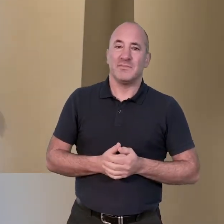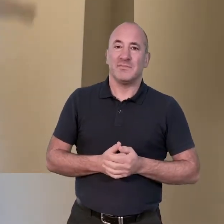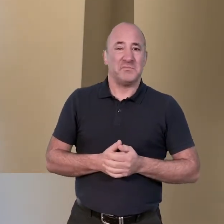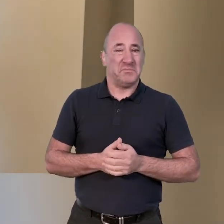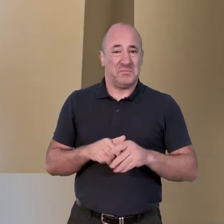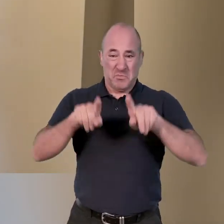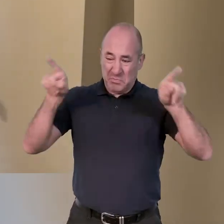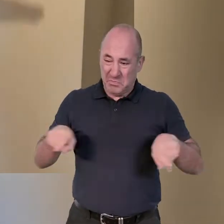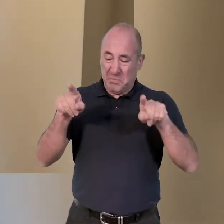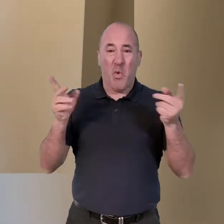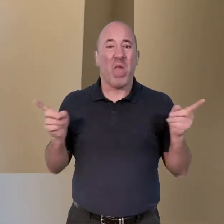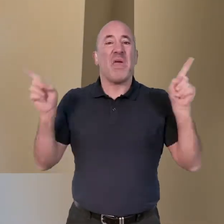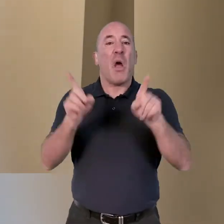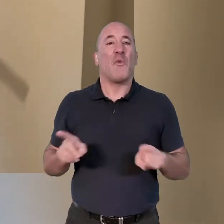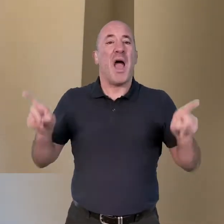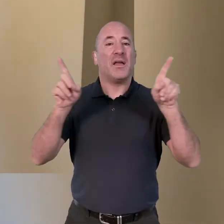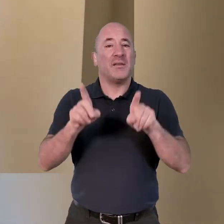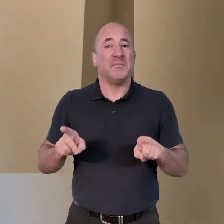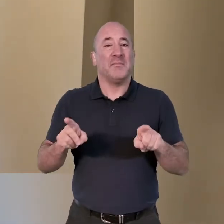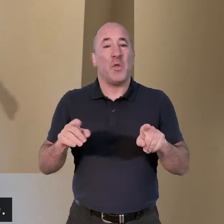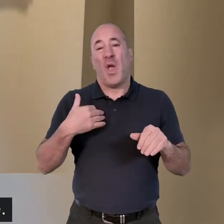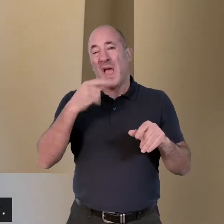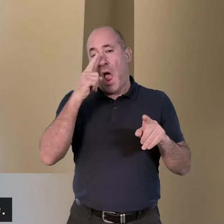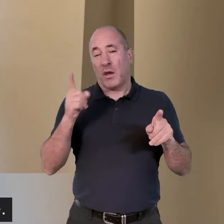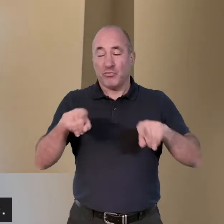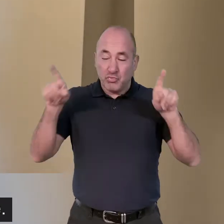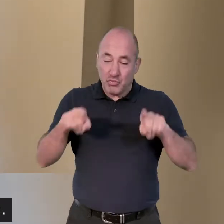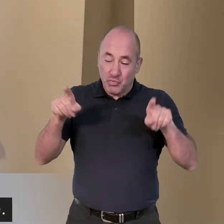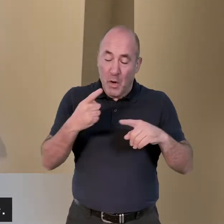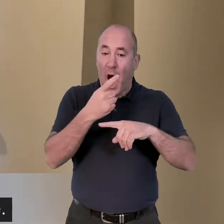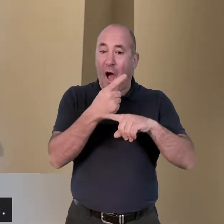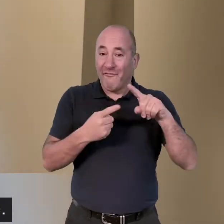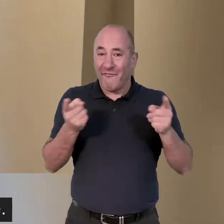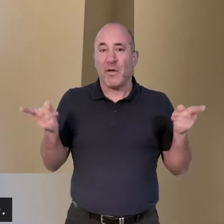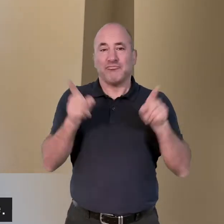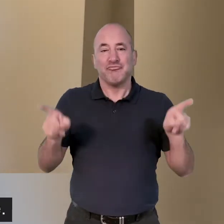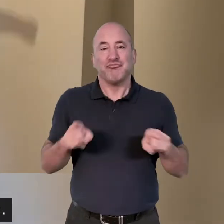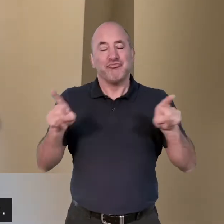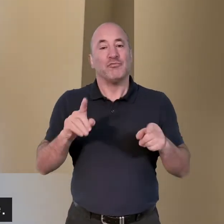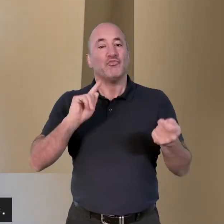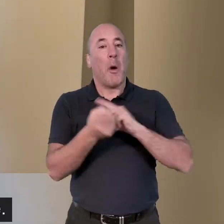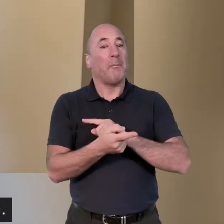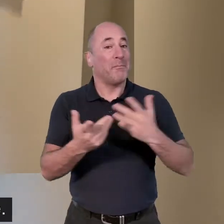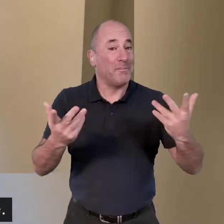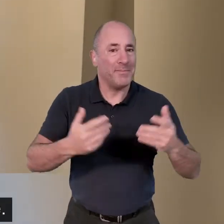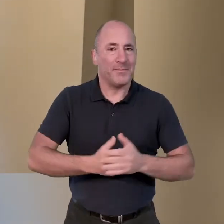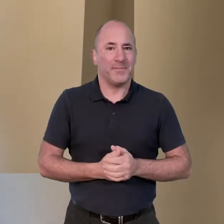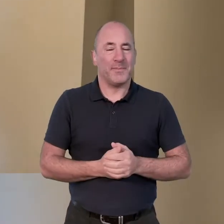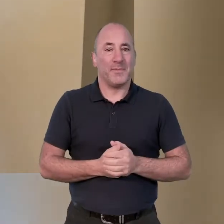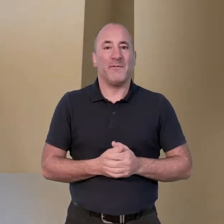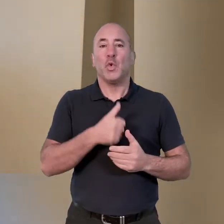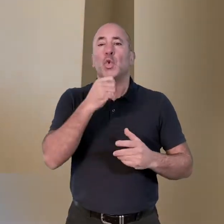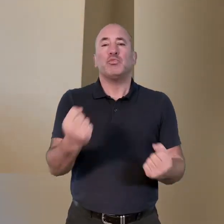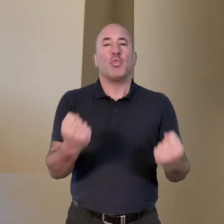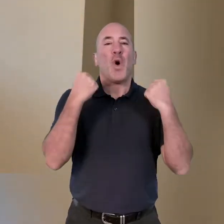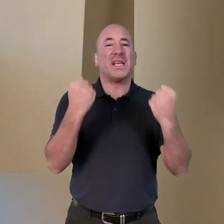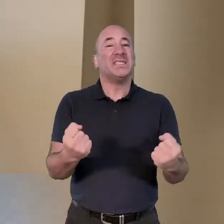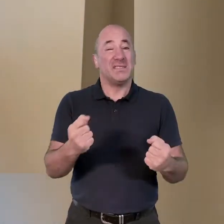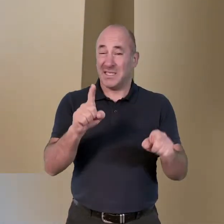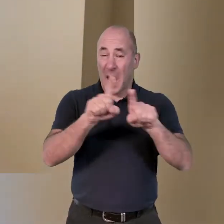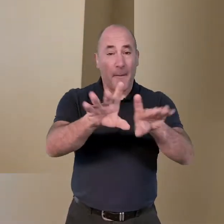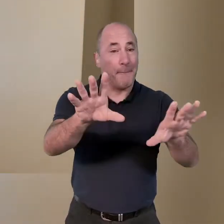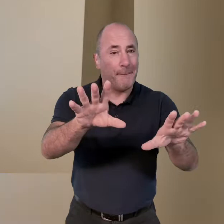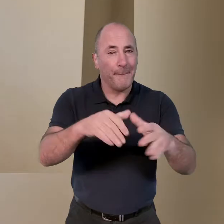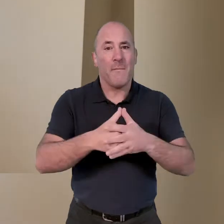round either clockwise or anti-clockwise, and then we'll swap at the half time point and rotate. With your